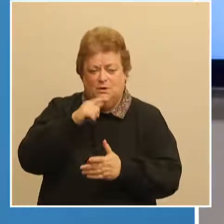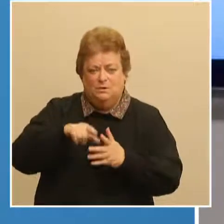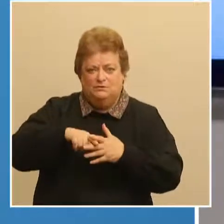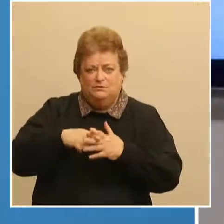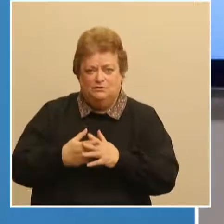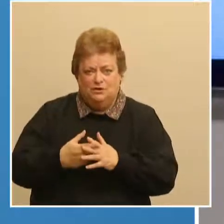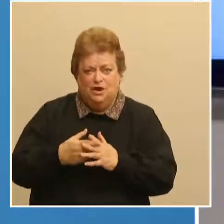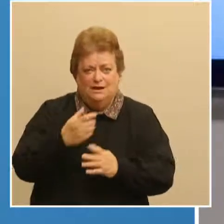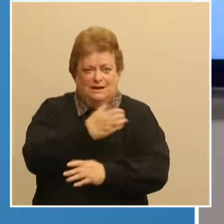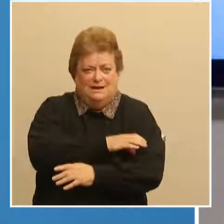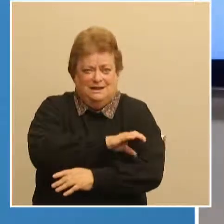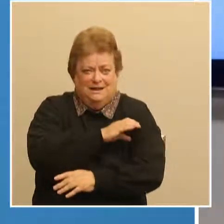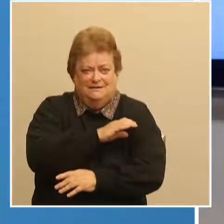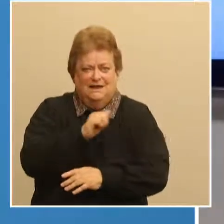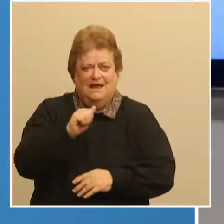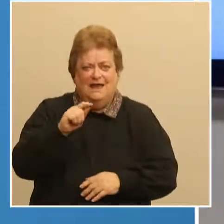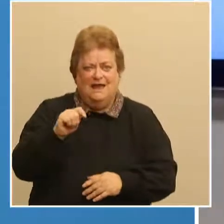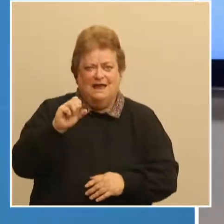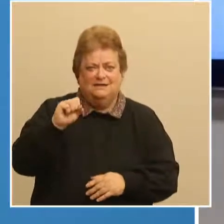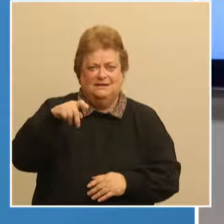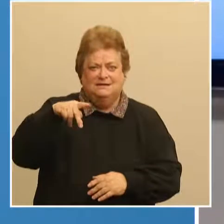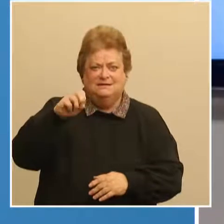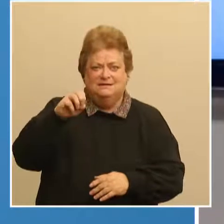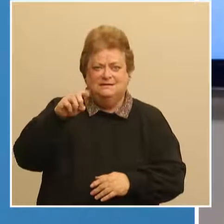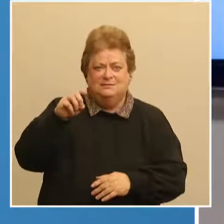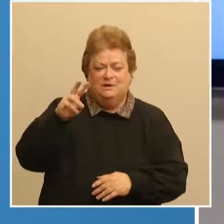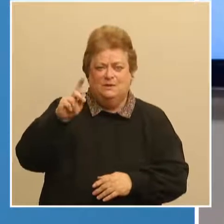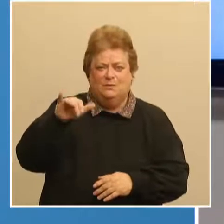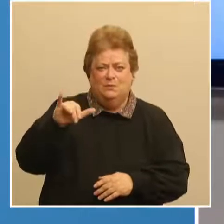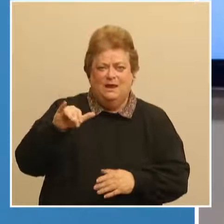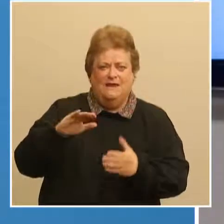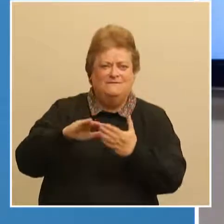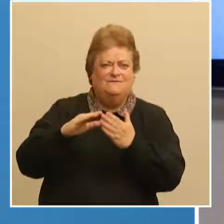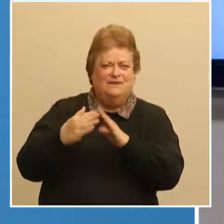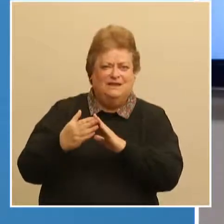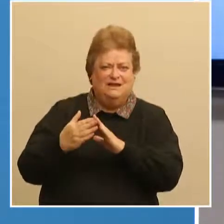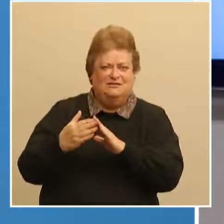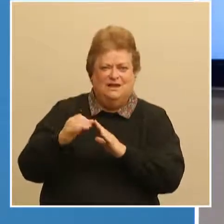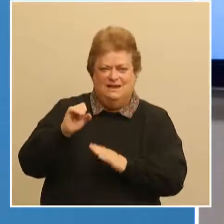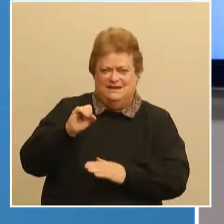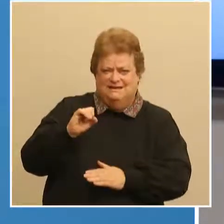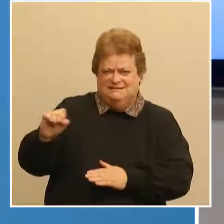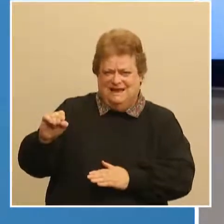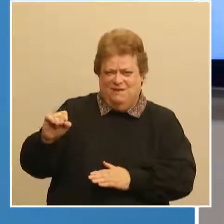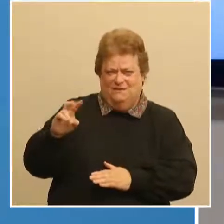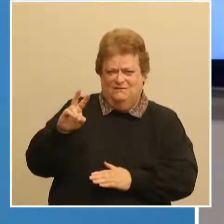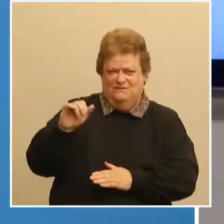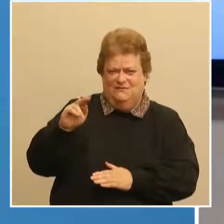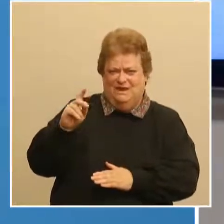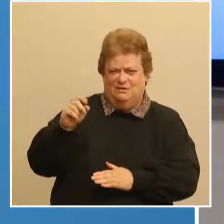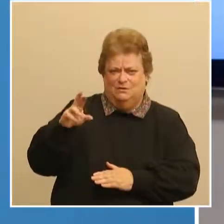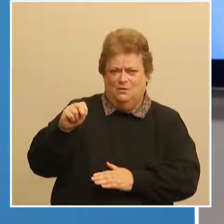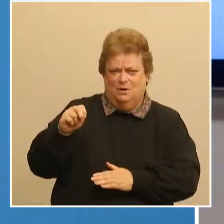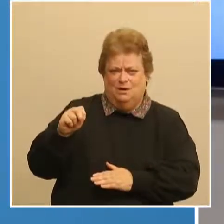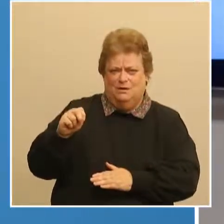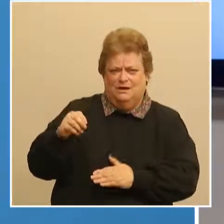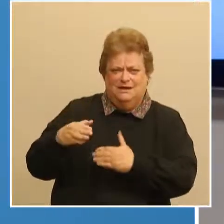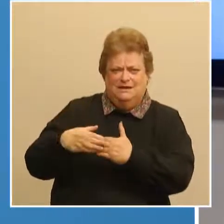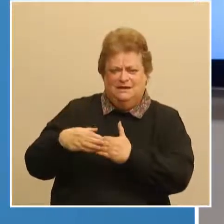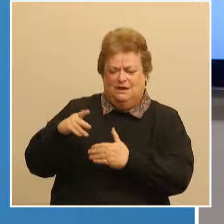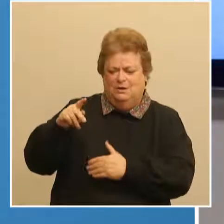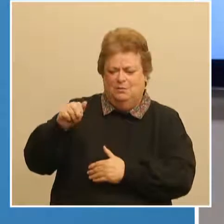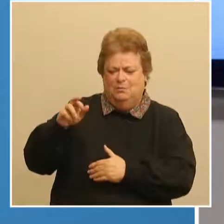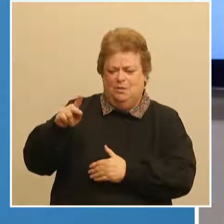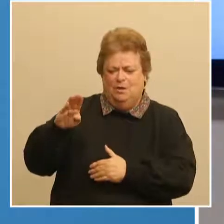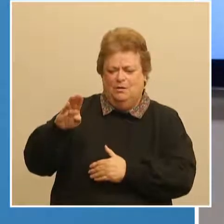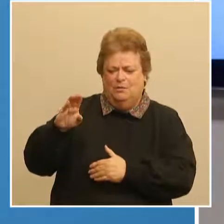staging some clinics at the Speedway Village, just south of Van Dorn off of Park Boulevard.